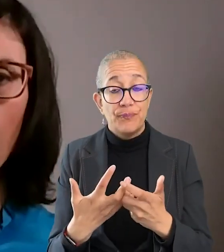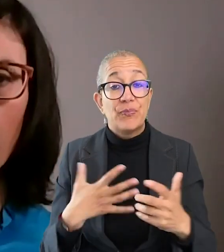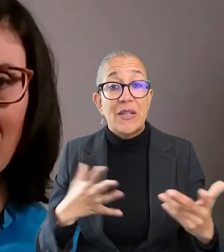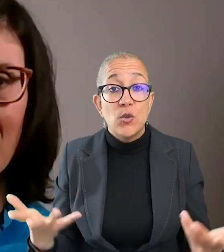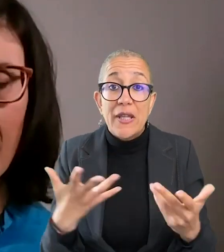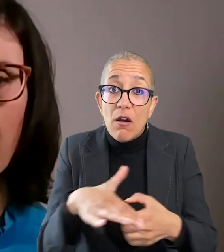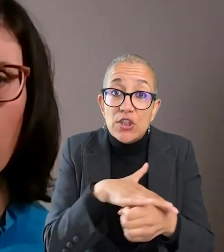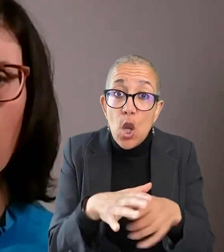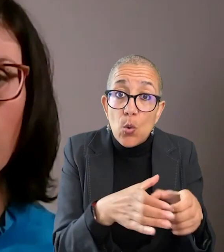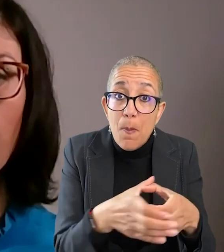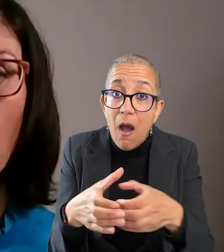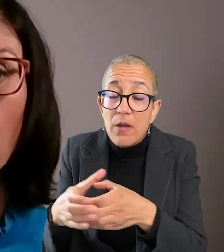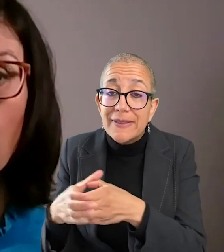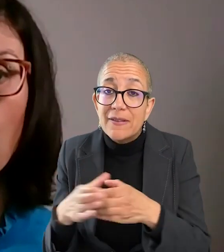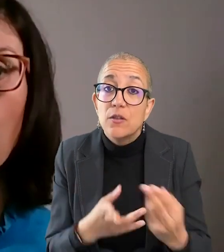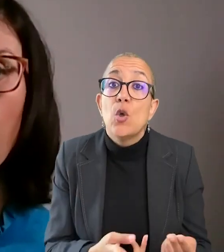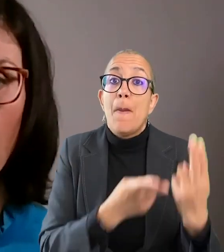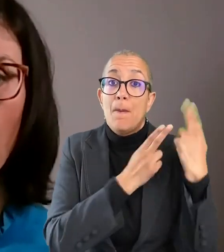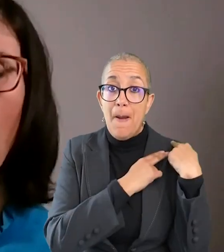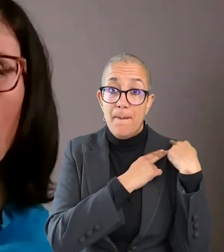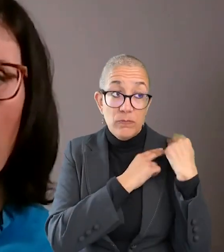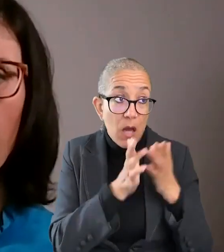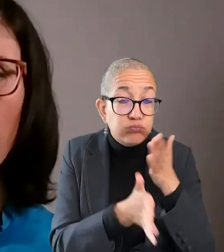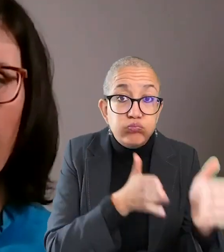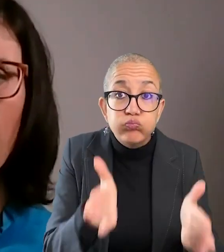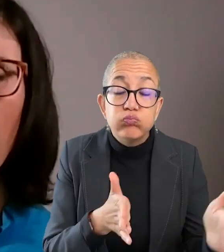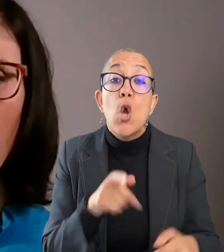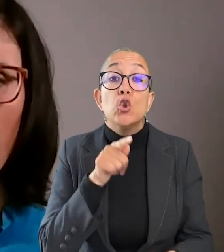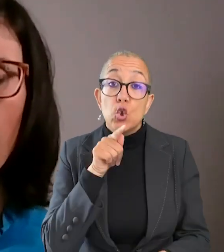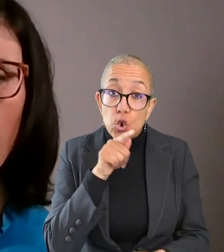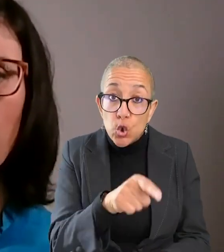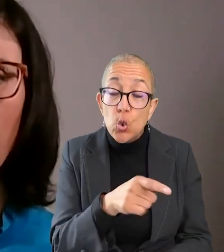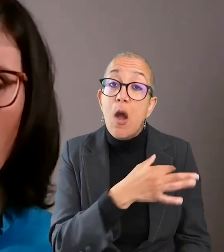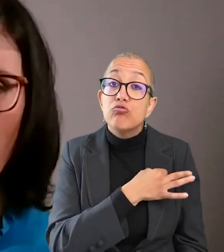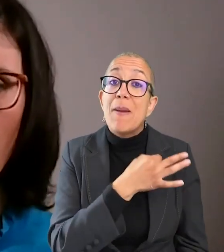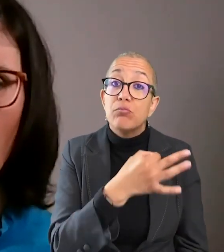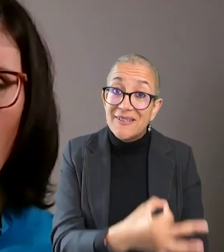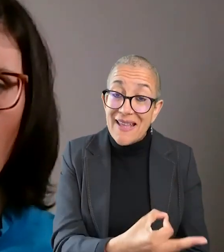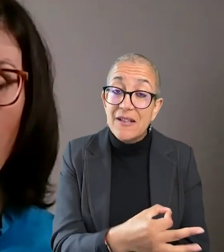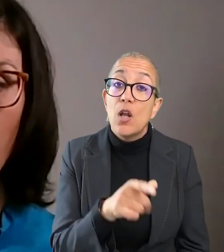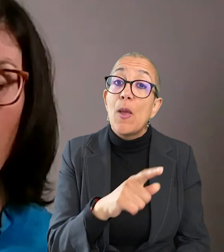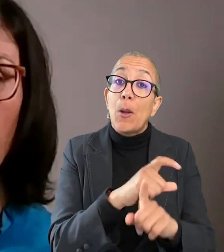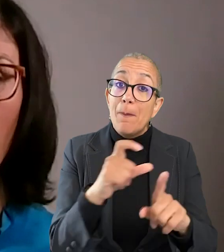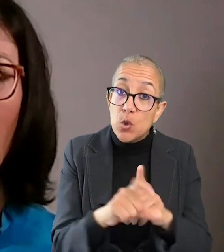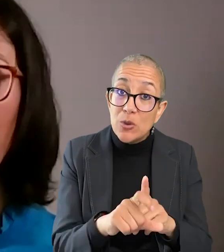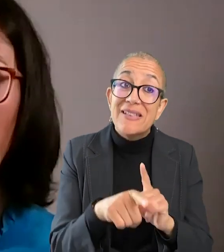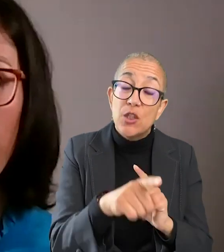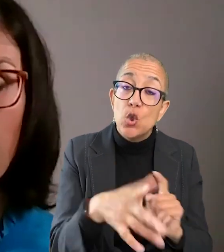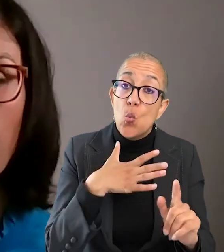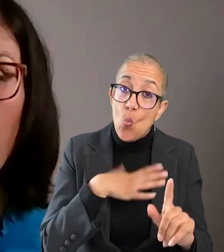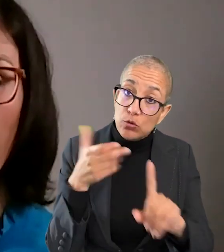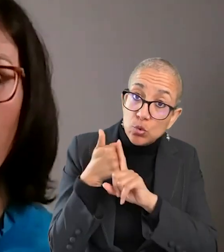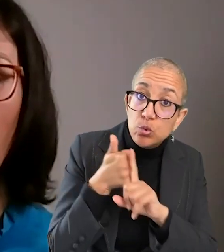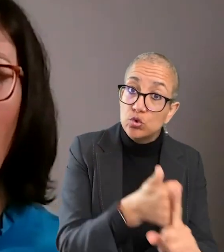encourage local parties to take this on themselves. Do you represent the community that you want to champion? It's a